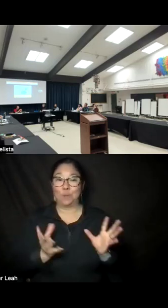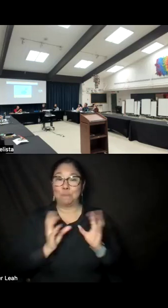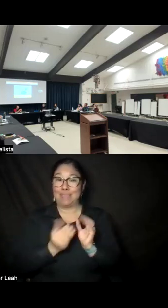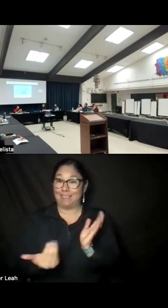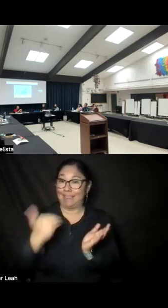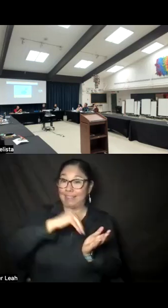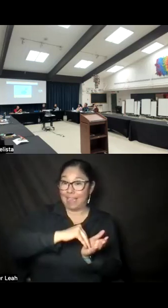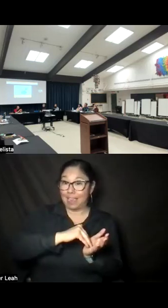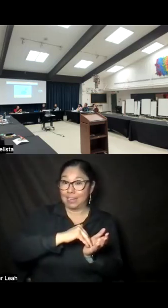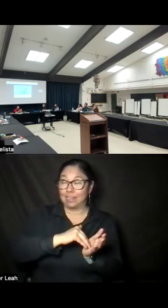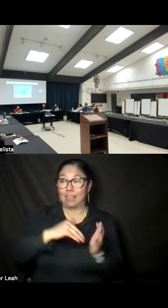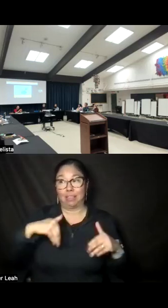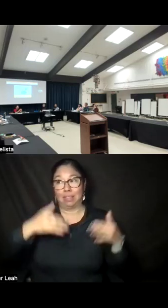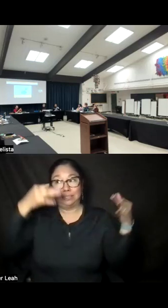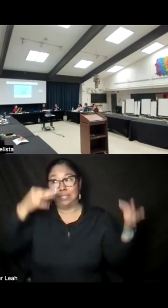is TBD.